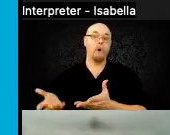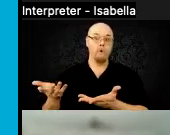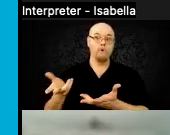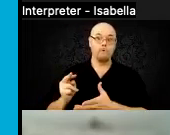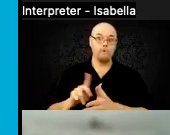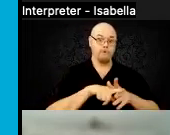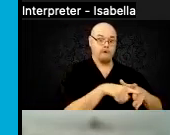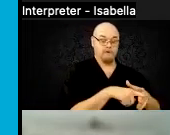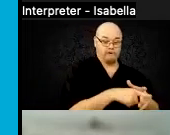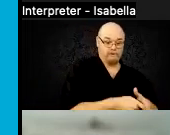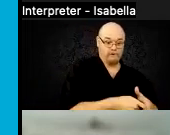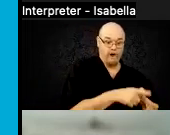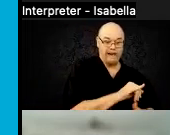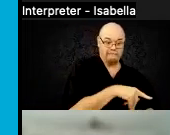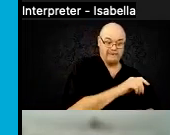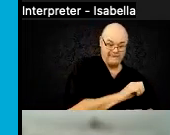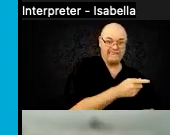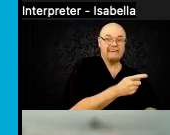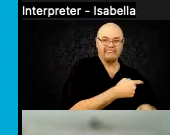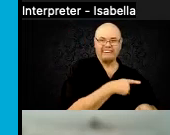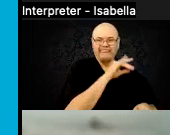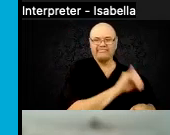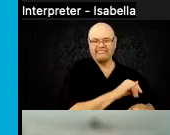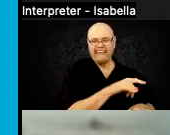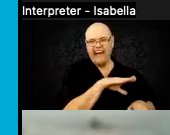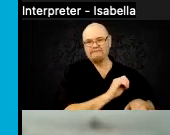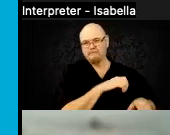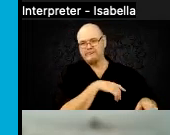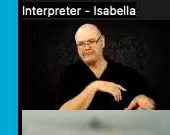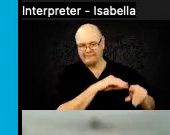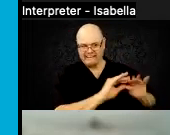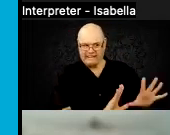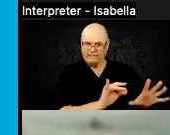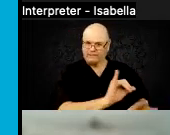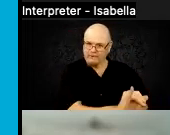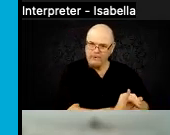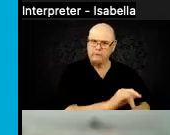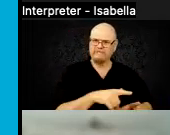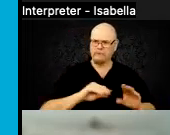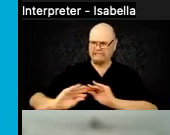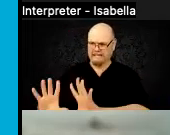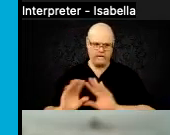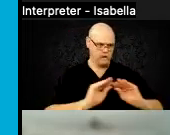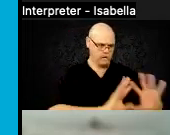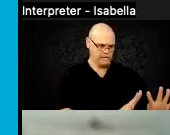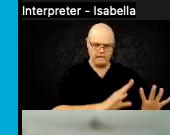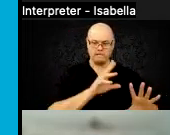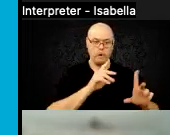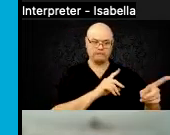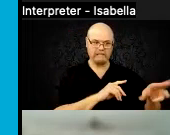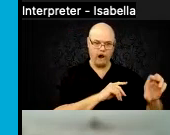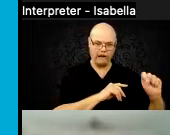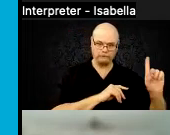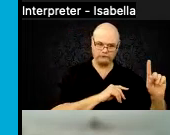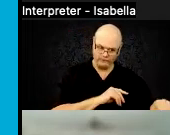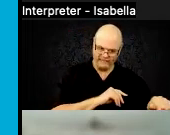Nice and confusing with all of our acronyms here. But you want to make sure it's clear on both of those documents who is doing what, and that you, right,